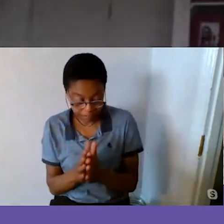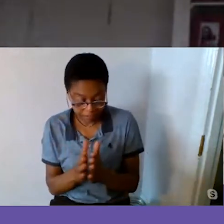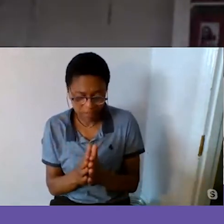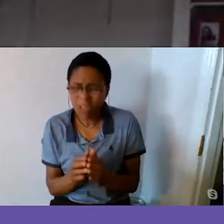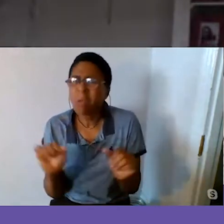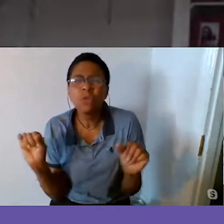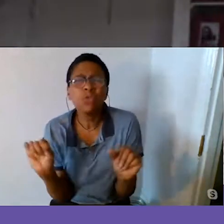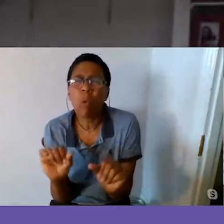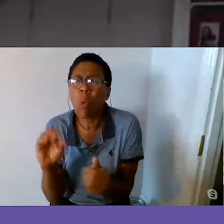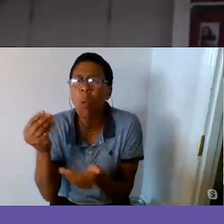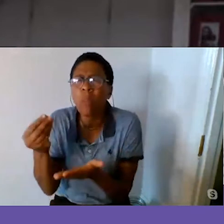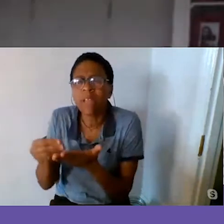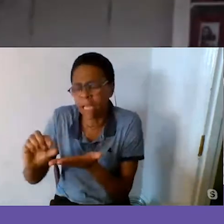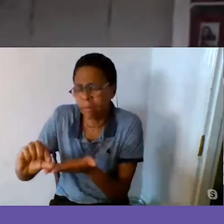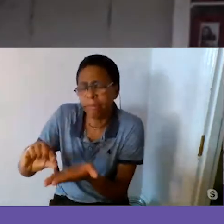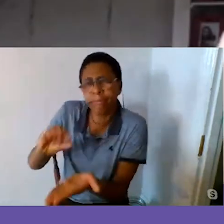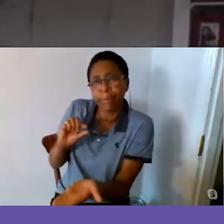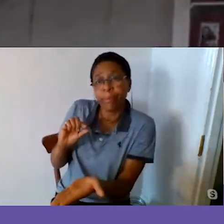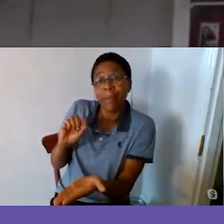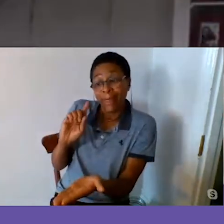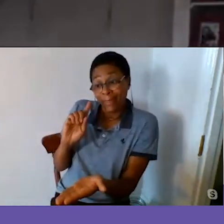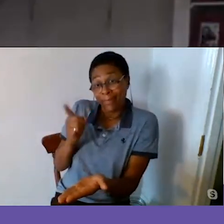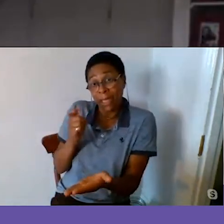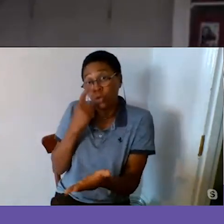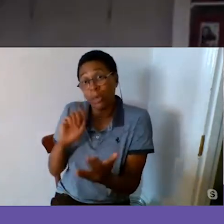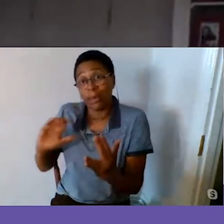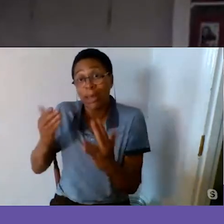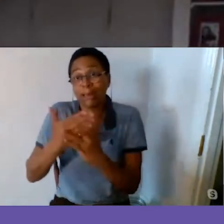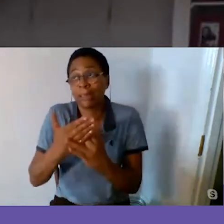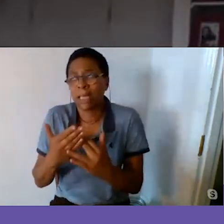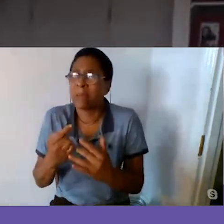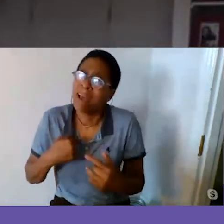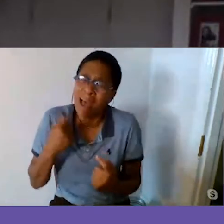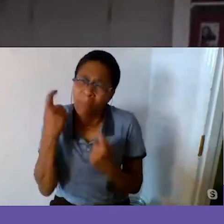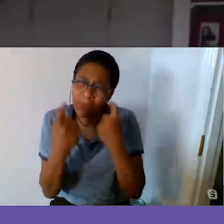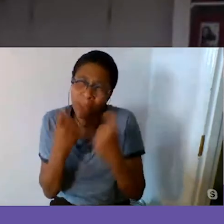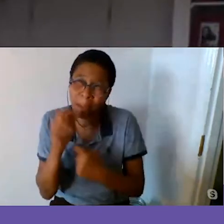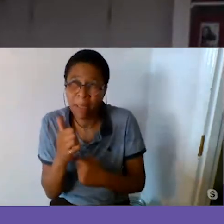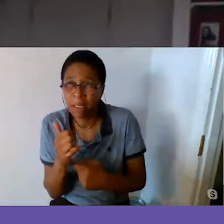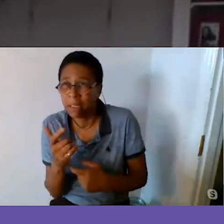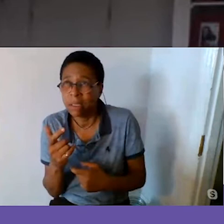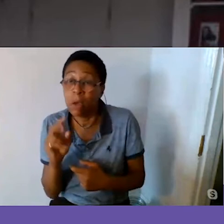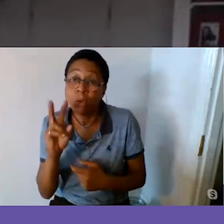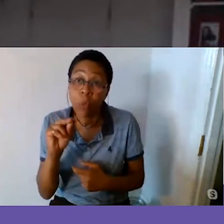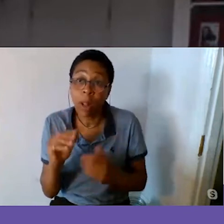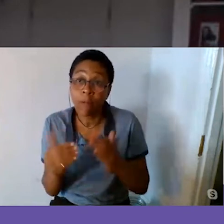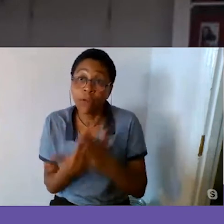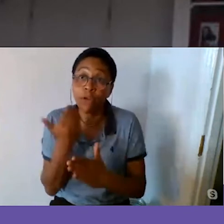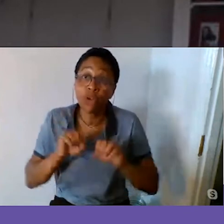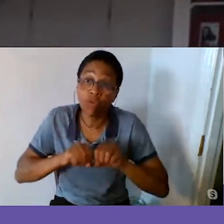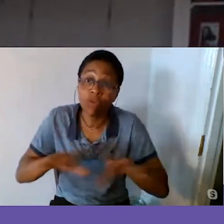small subscription fee, and then you'll be able to access like I'm thinking about 12 new releases